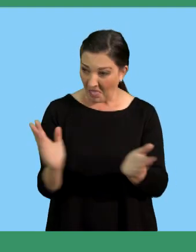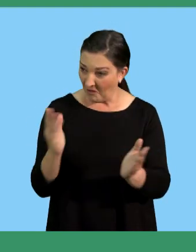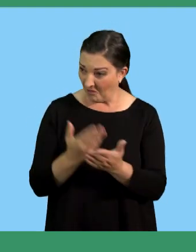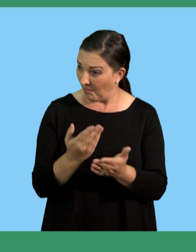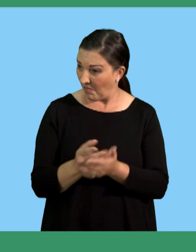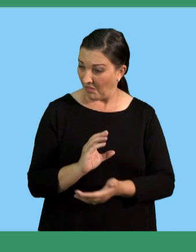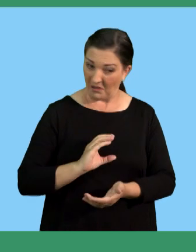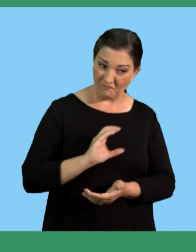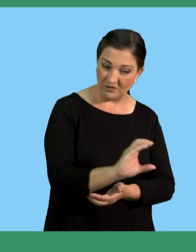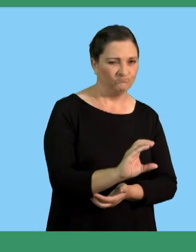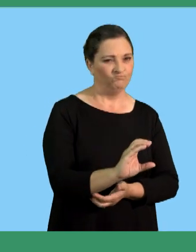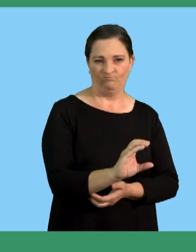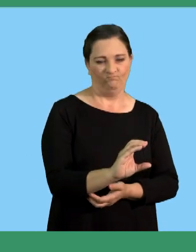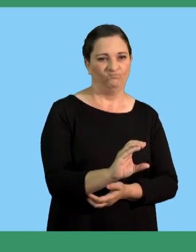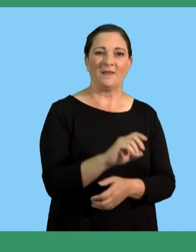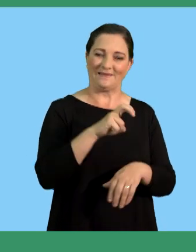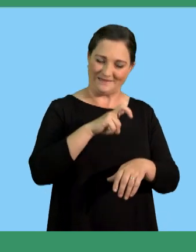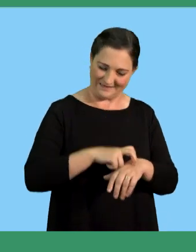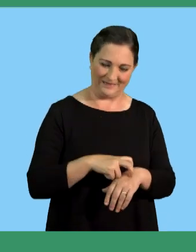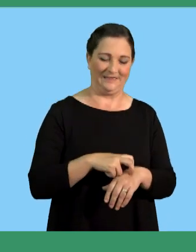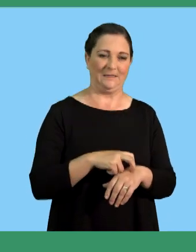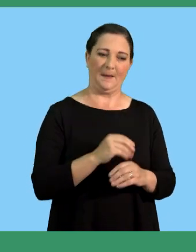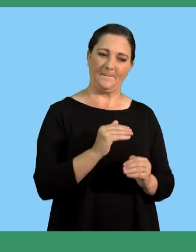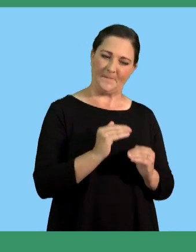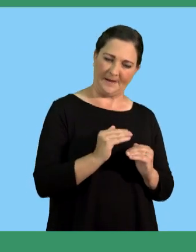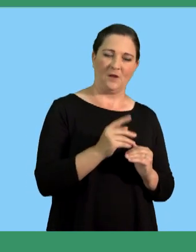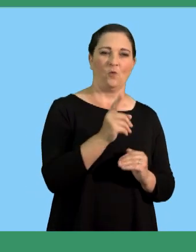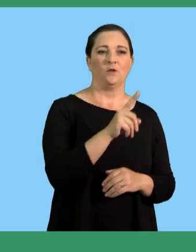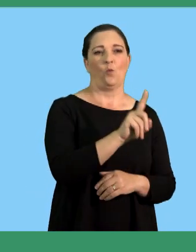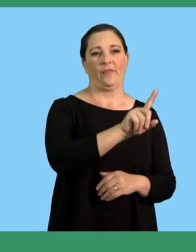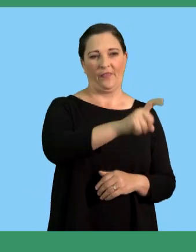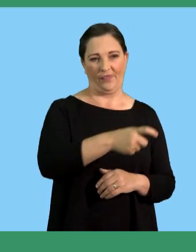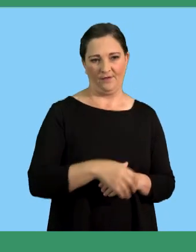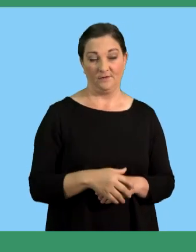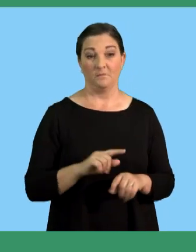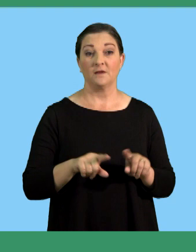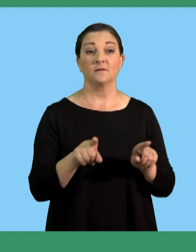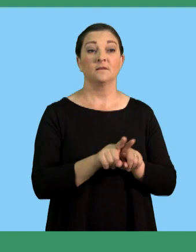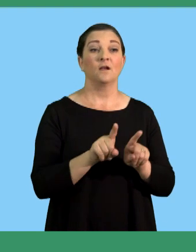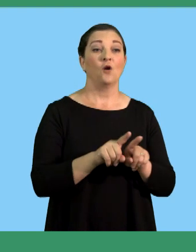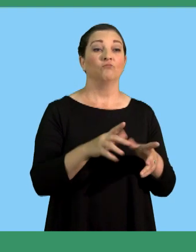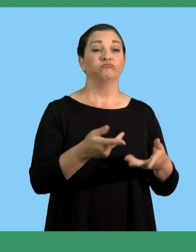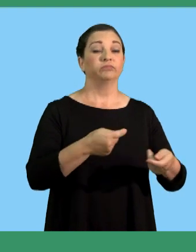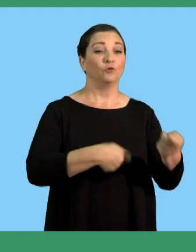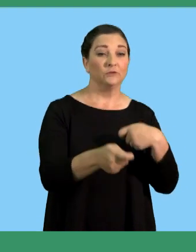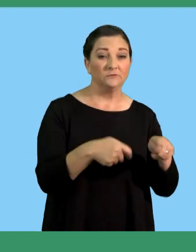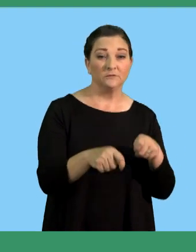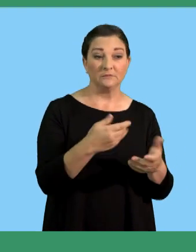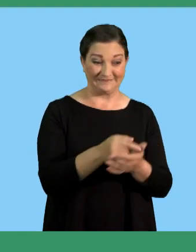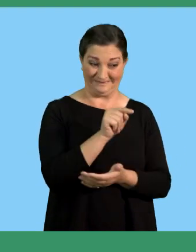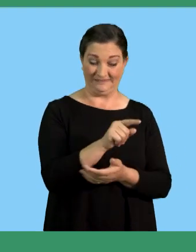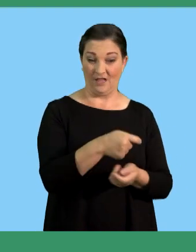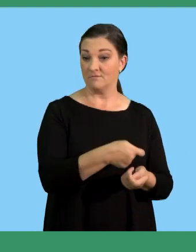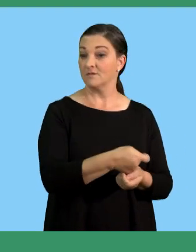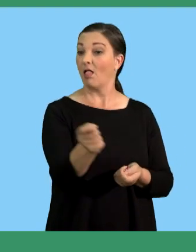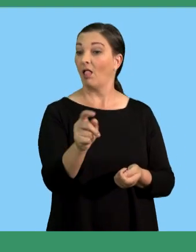accumulate or to have. And then another disadvantage becomes the idea that retail bonds are not freely transferable amongst investors, meaning you